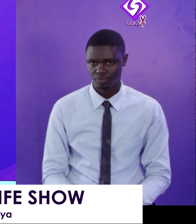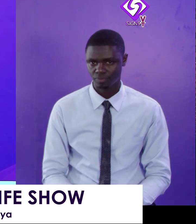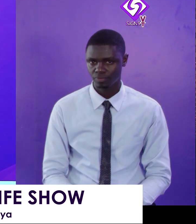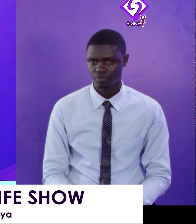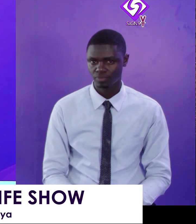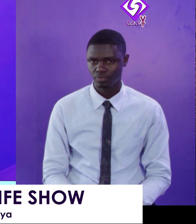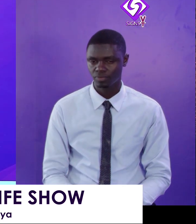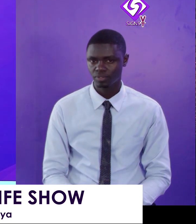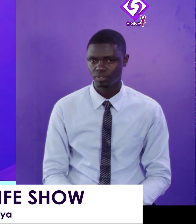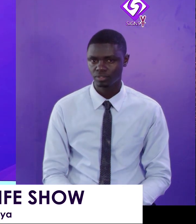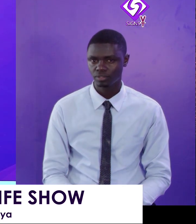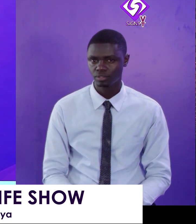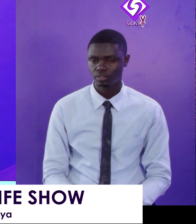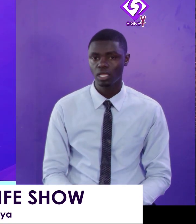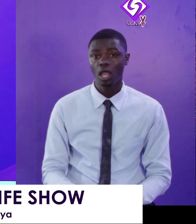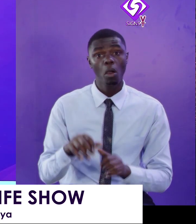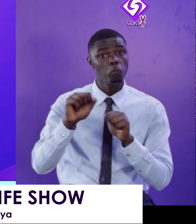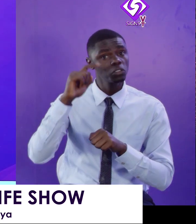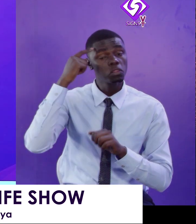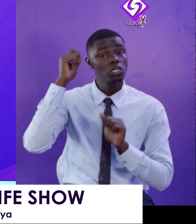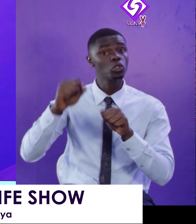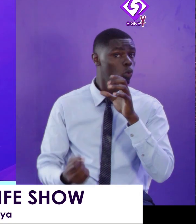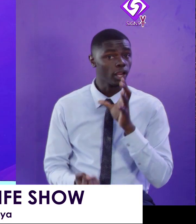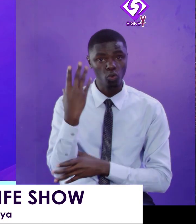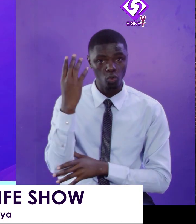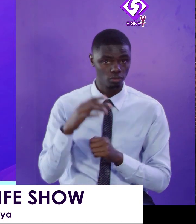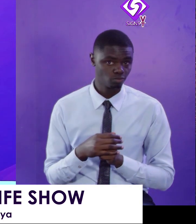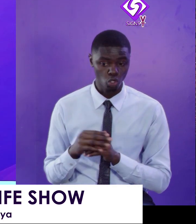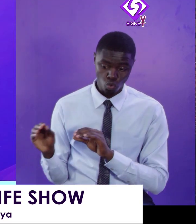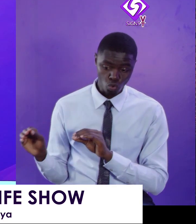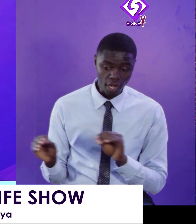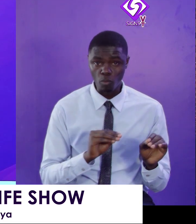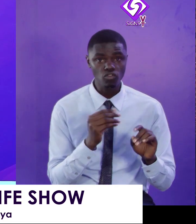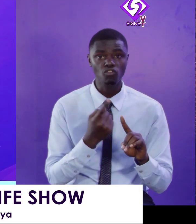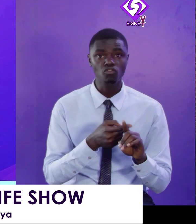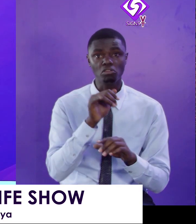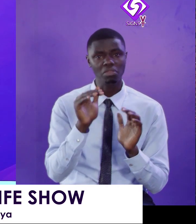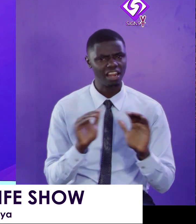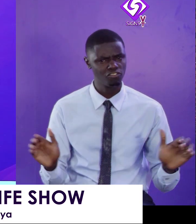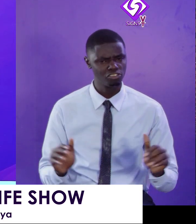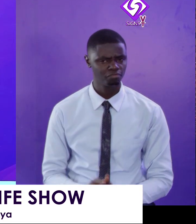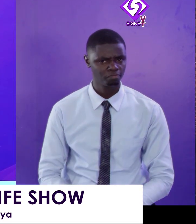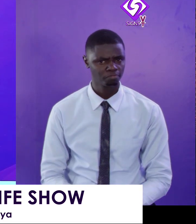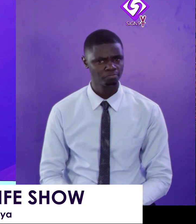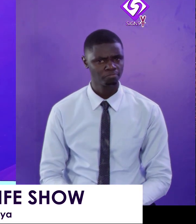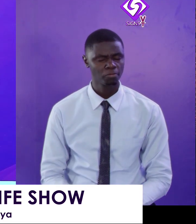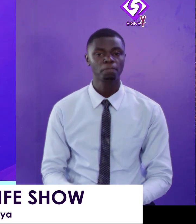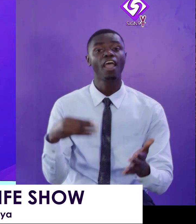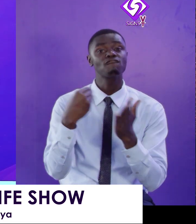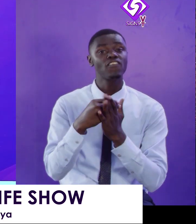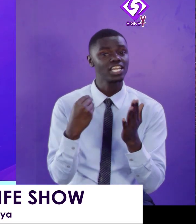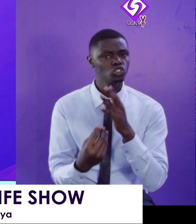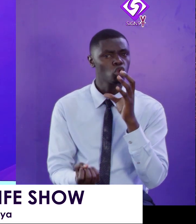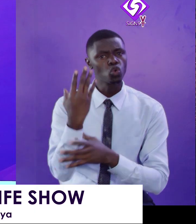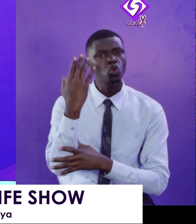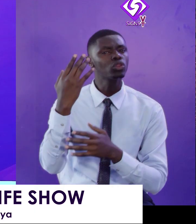think that you can grow, that you can move from that level? Has it ever hit you that financial growth is also